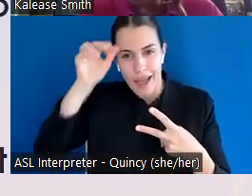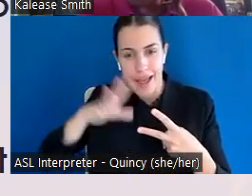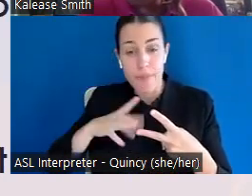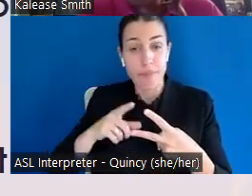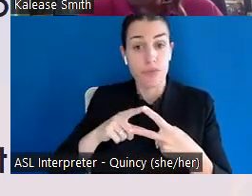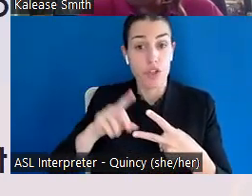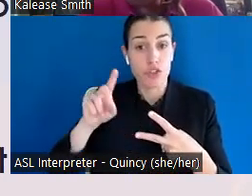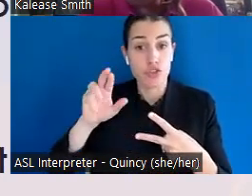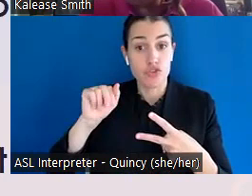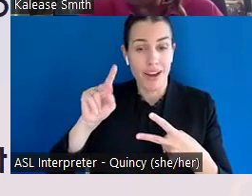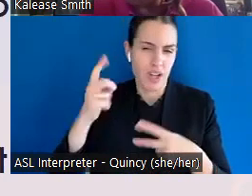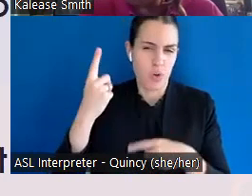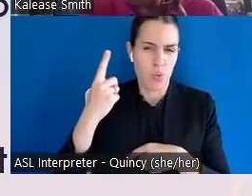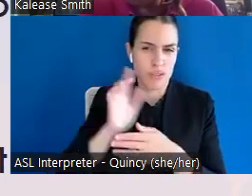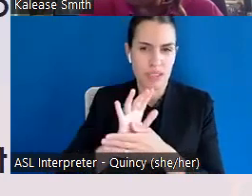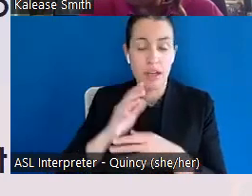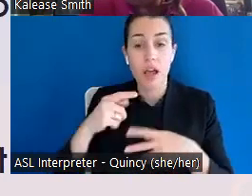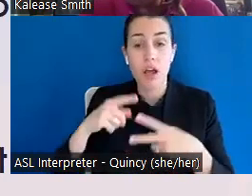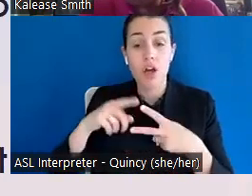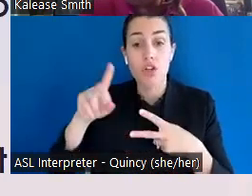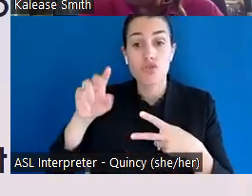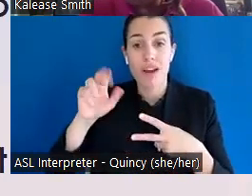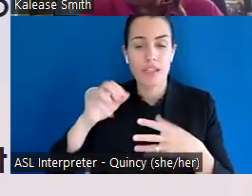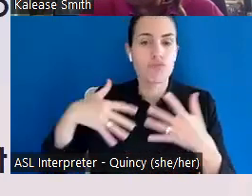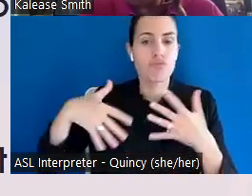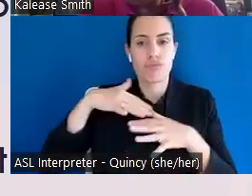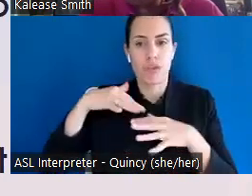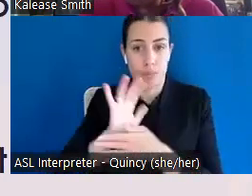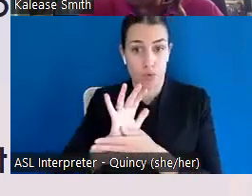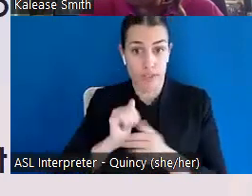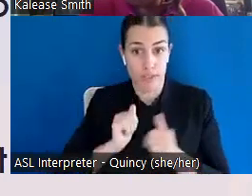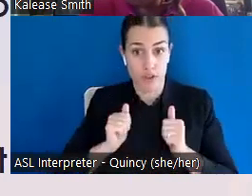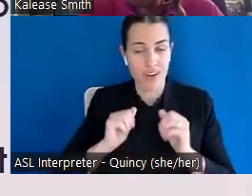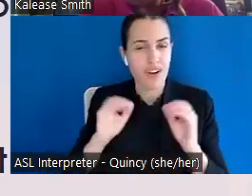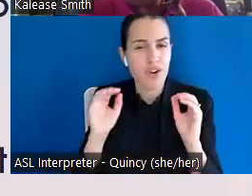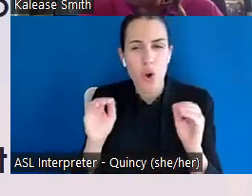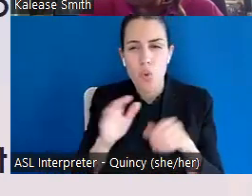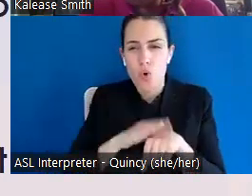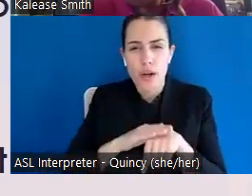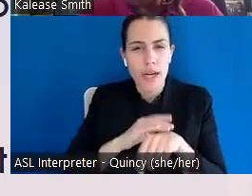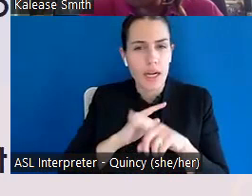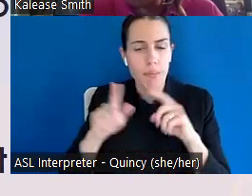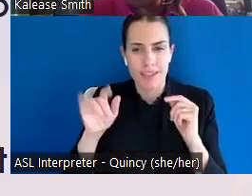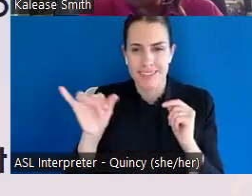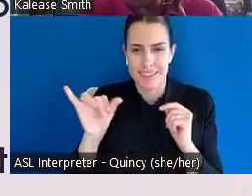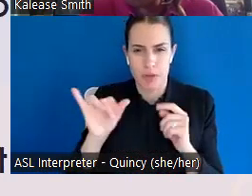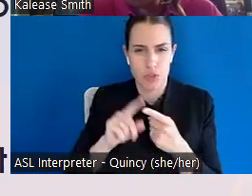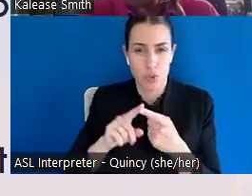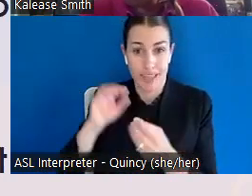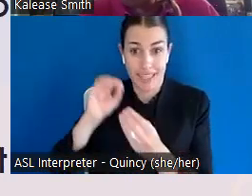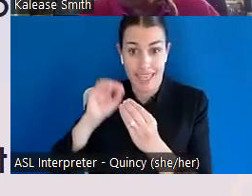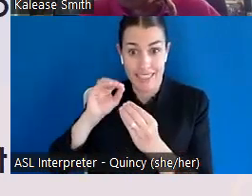of hanging out at the movie theater, and all of a sudden, without any warning, nothing whatsoever, kind of very similar to the kiss,